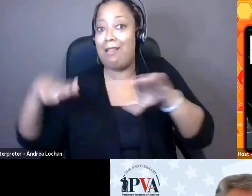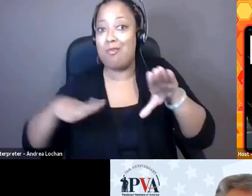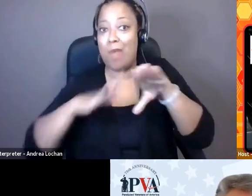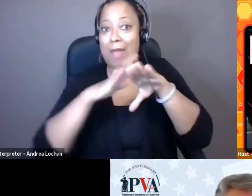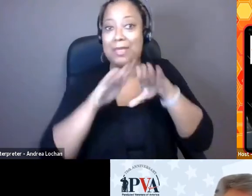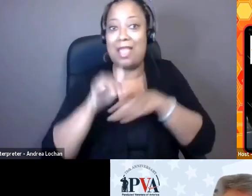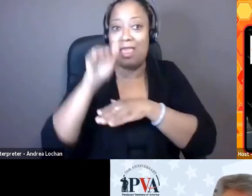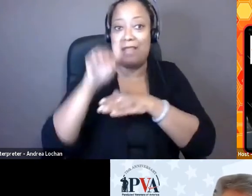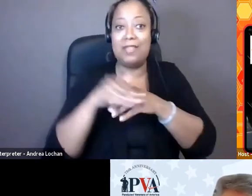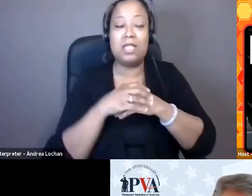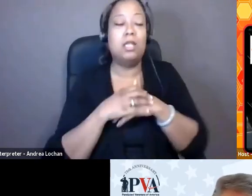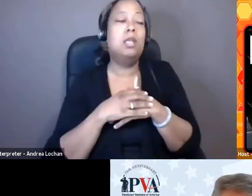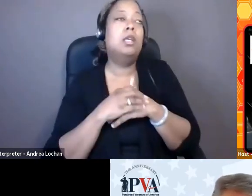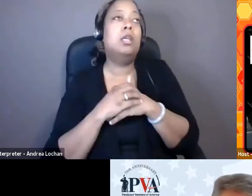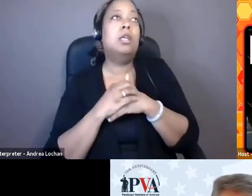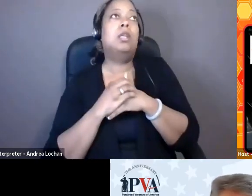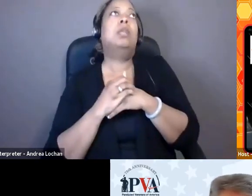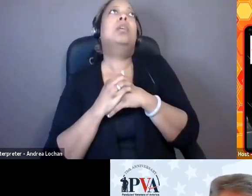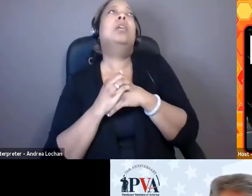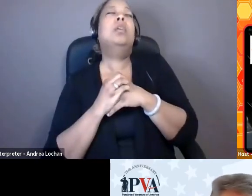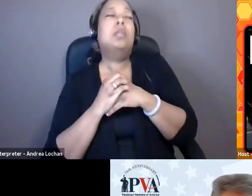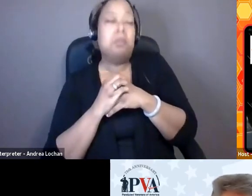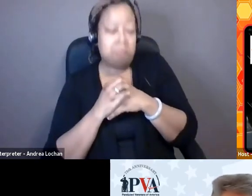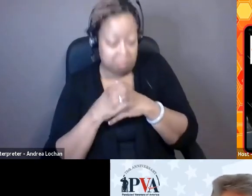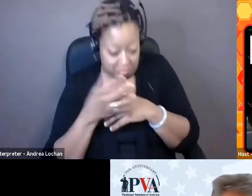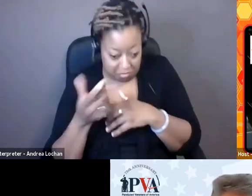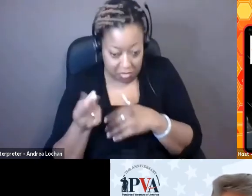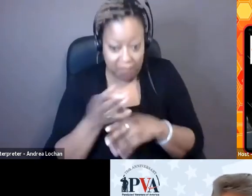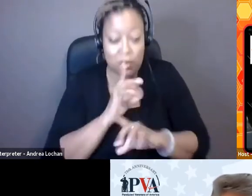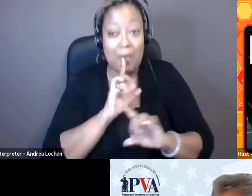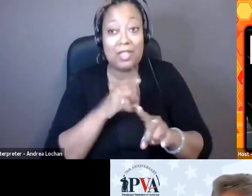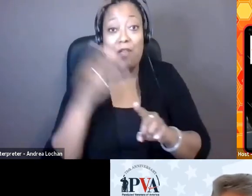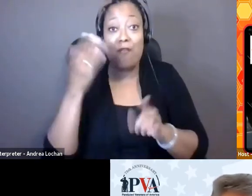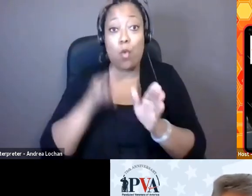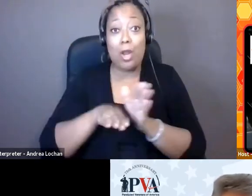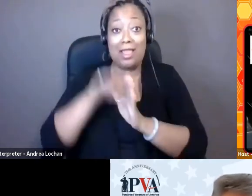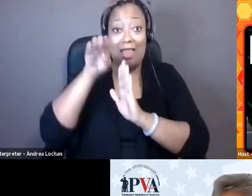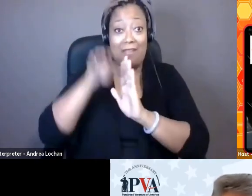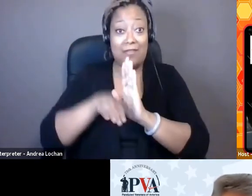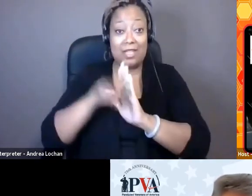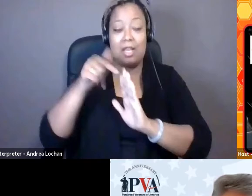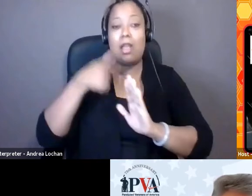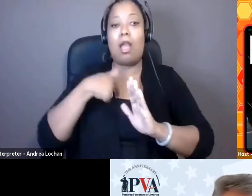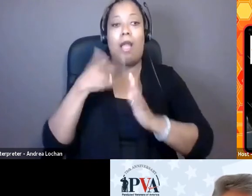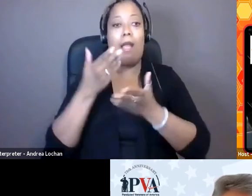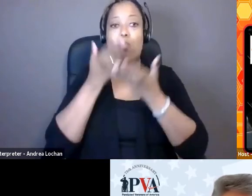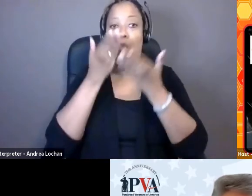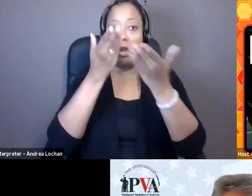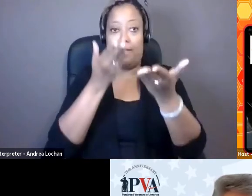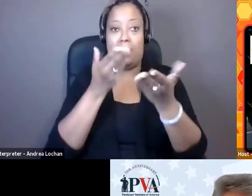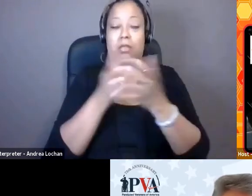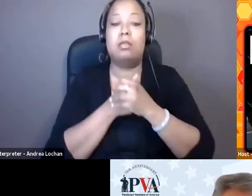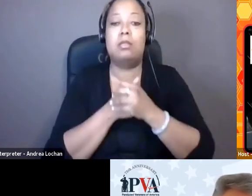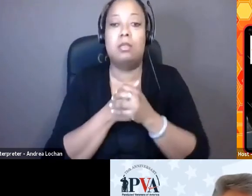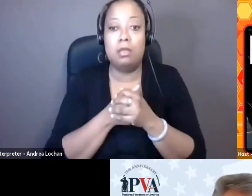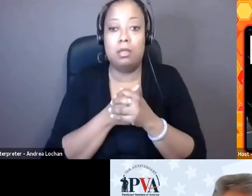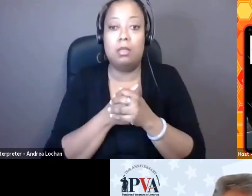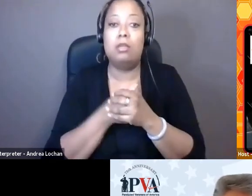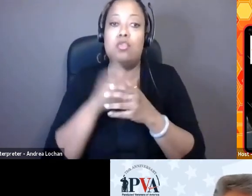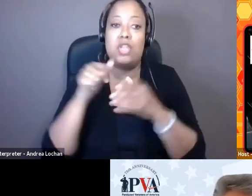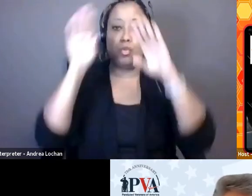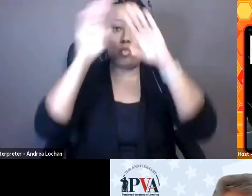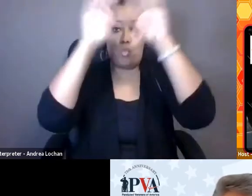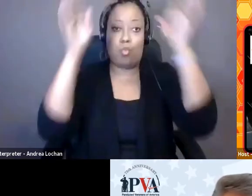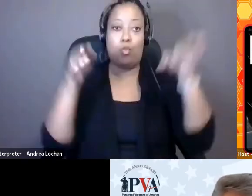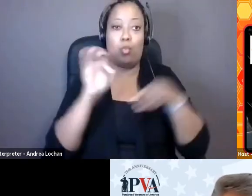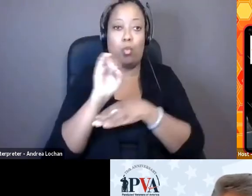Well, I think definitely I have a couple answers to that. The first one is on a lift. I would definitely recommend if you're installing a lift that you put a roof over the top of